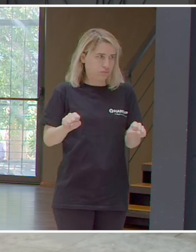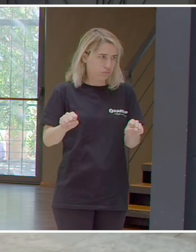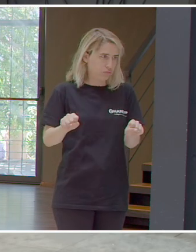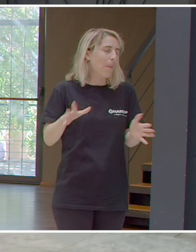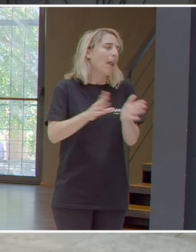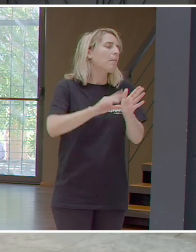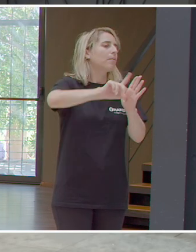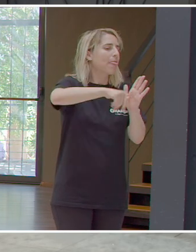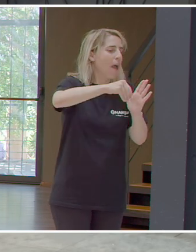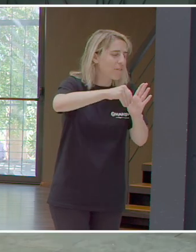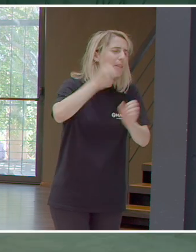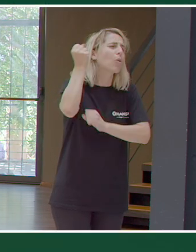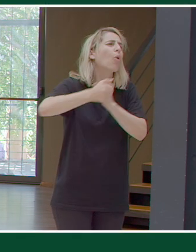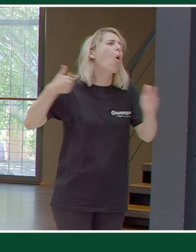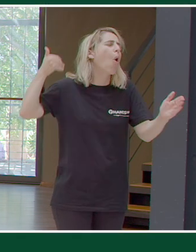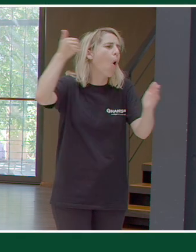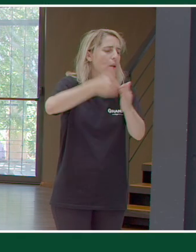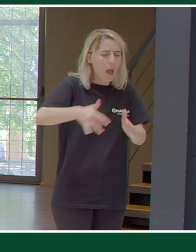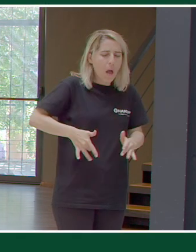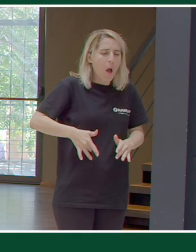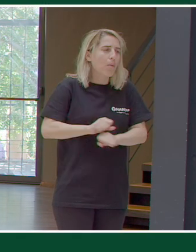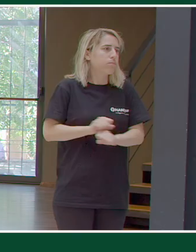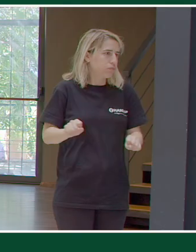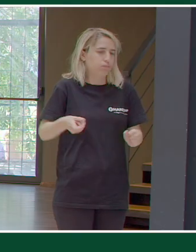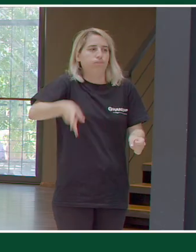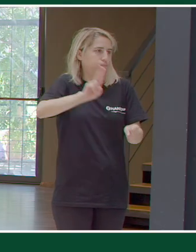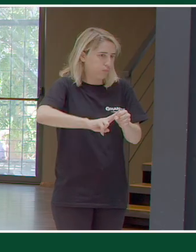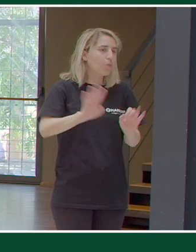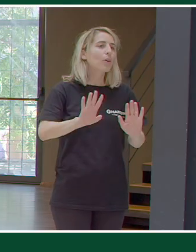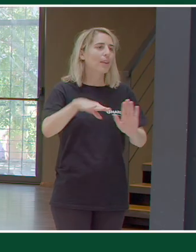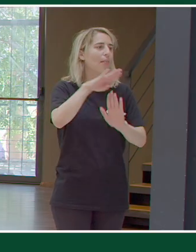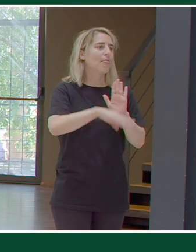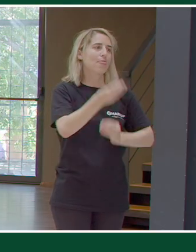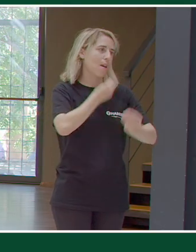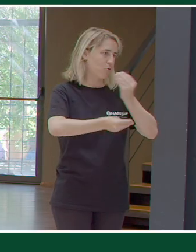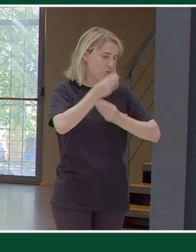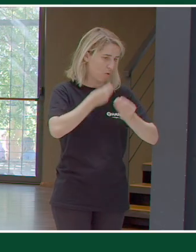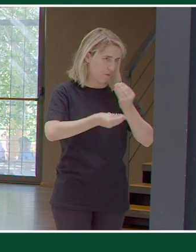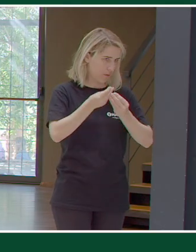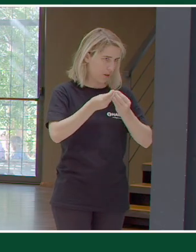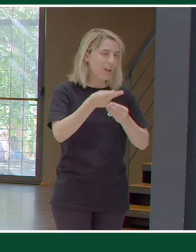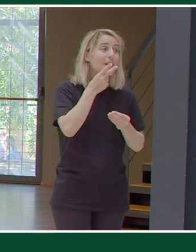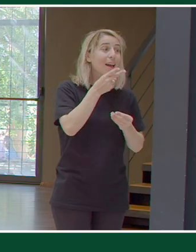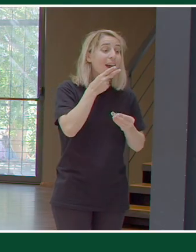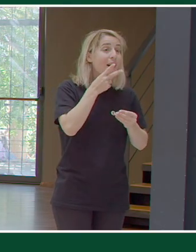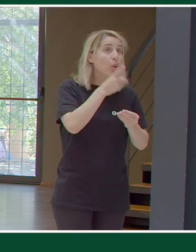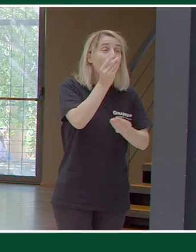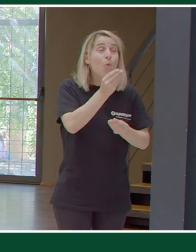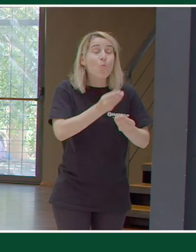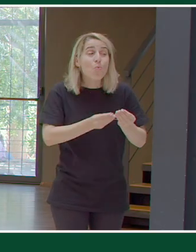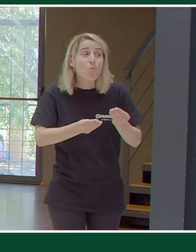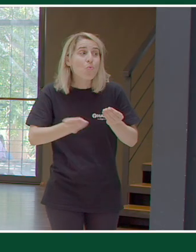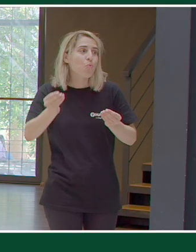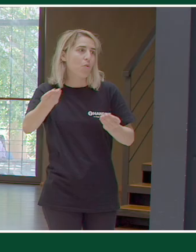with diabetes for years. It is actually diet. It kills more people than smoking because we've been having